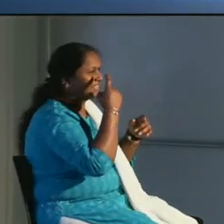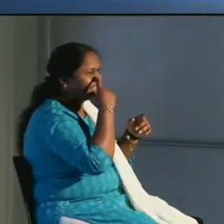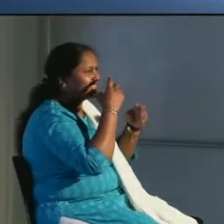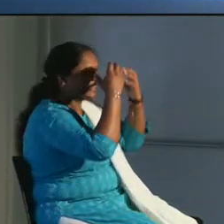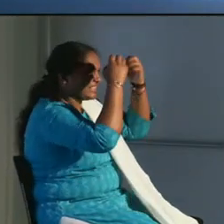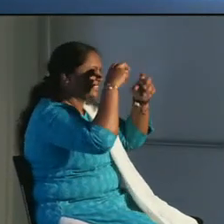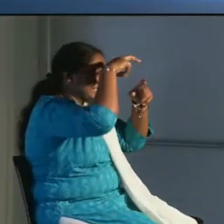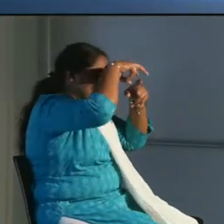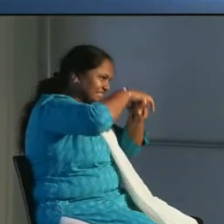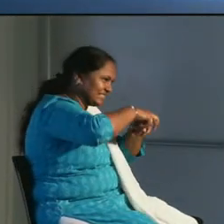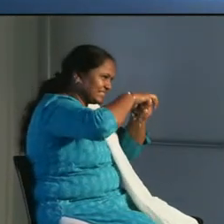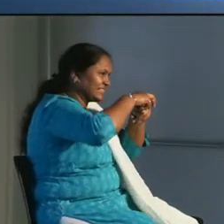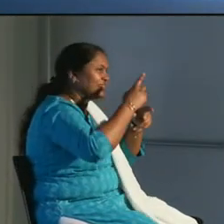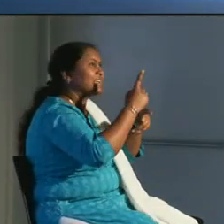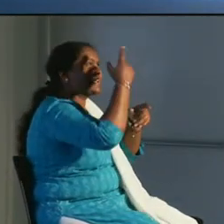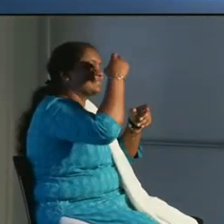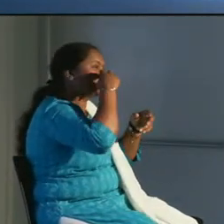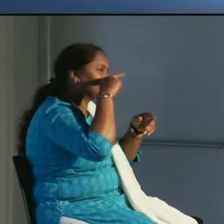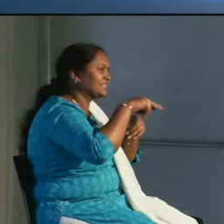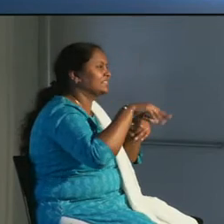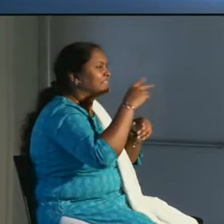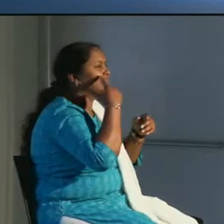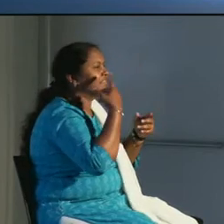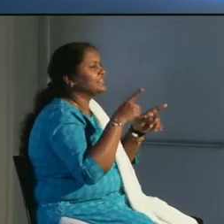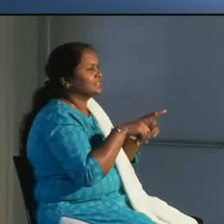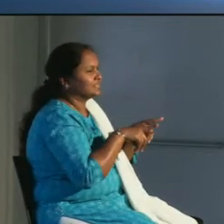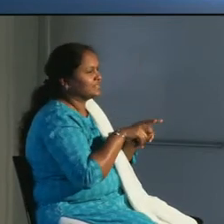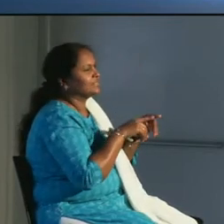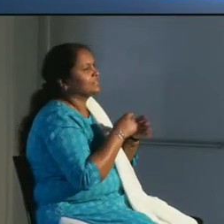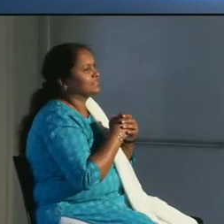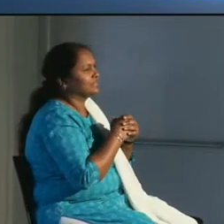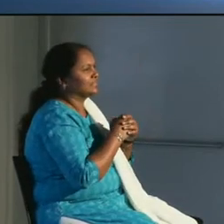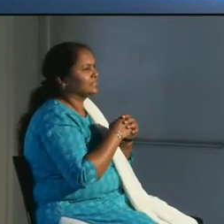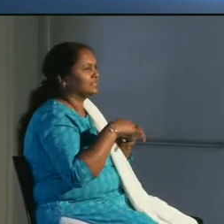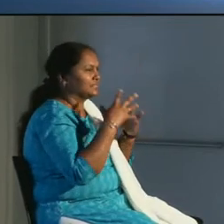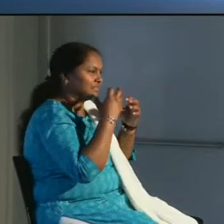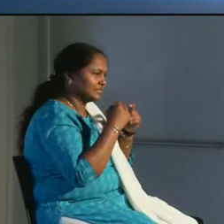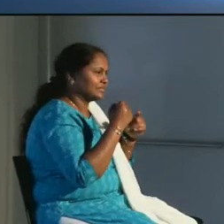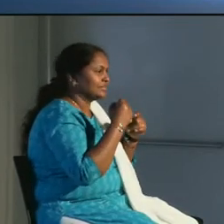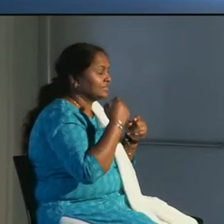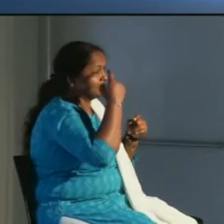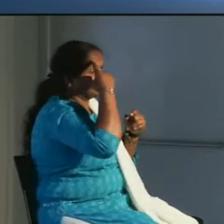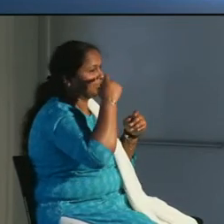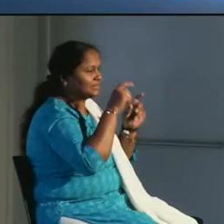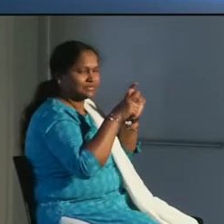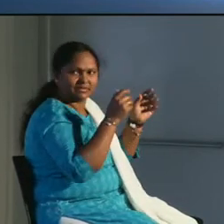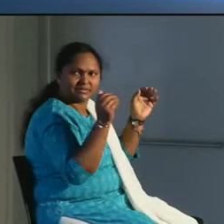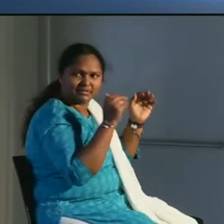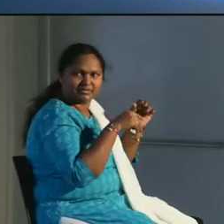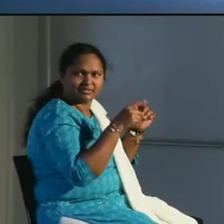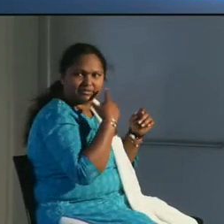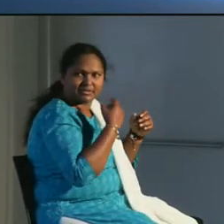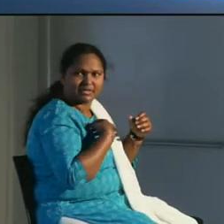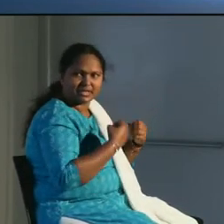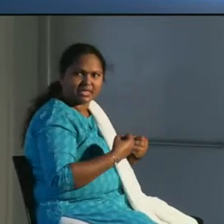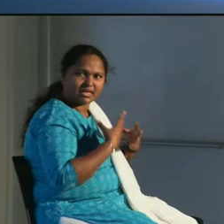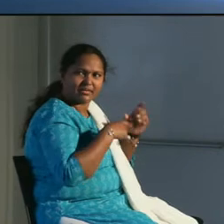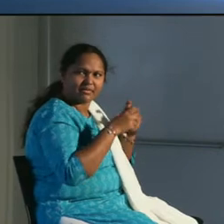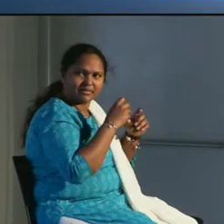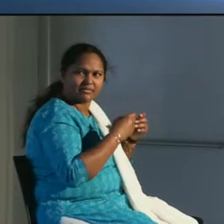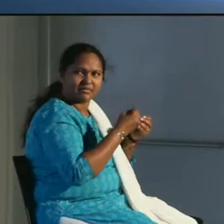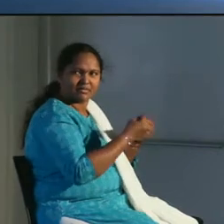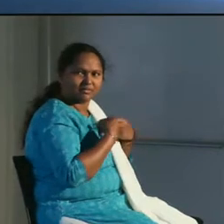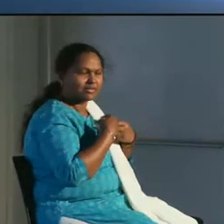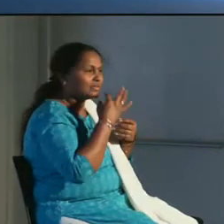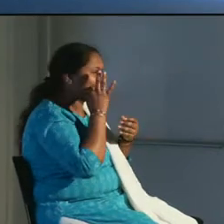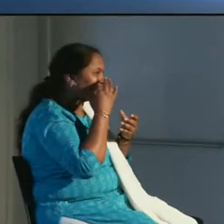hanging upside down could be a very interesting drawing. An elderly gentleman came up, and you know, he was so happy. He gave me a box